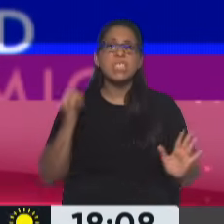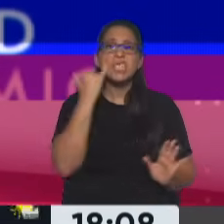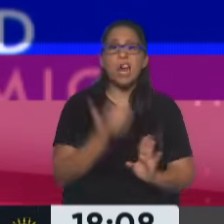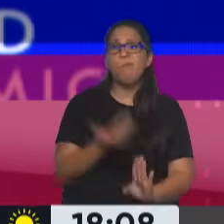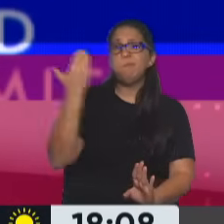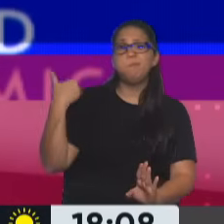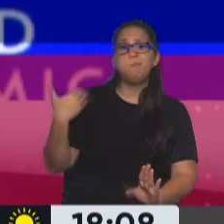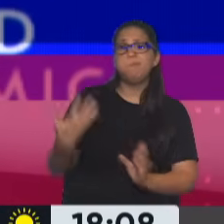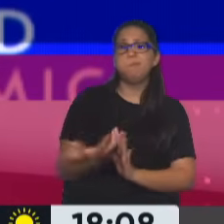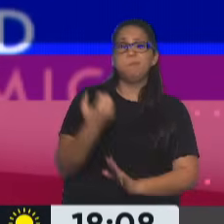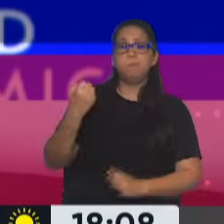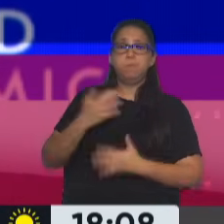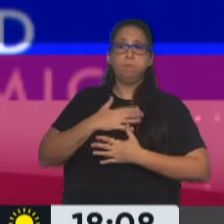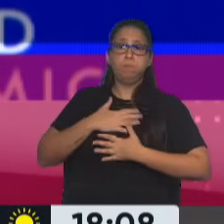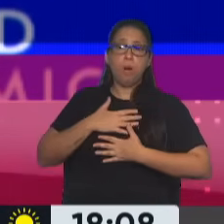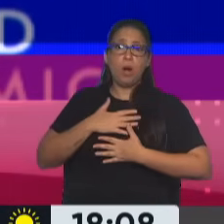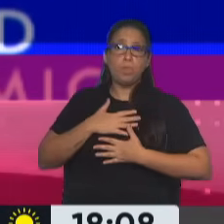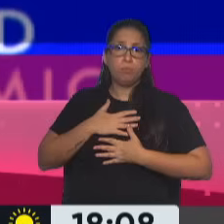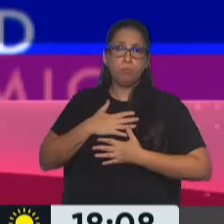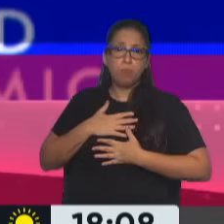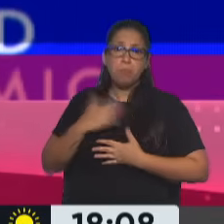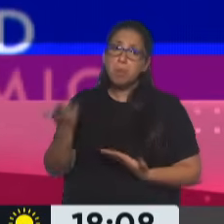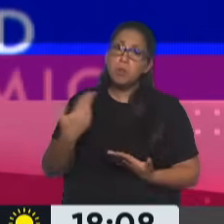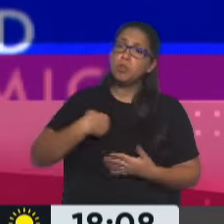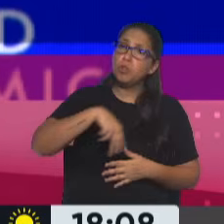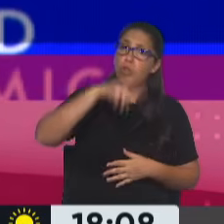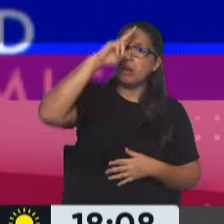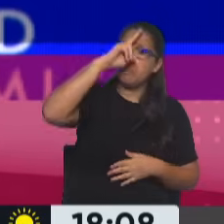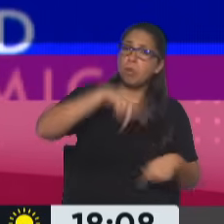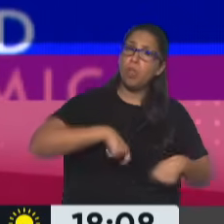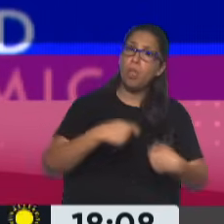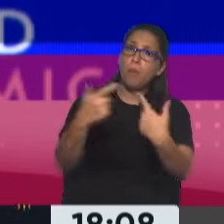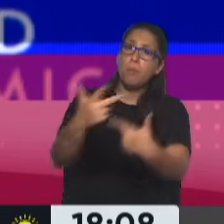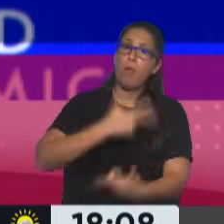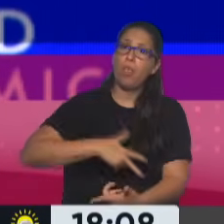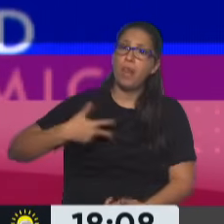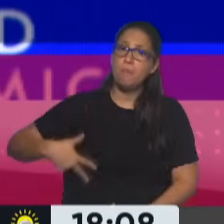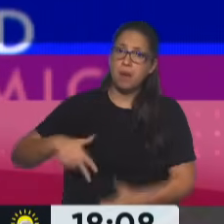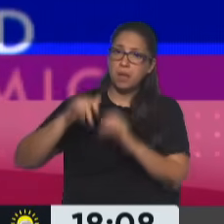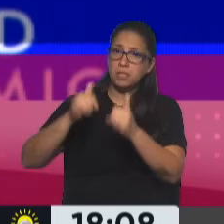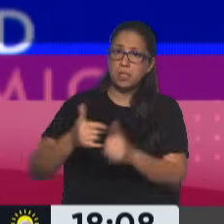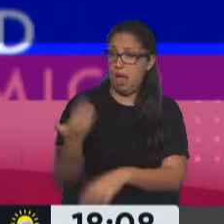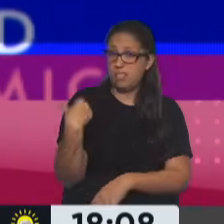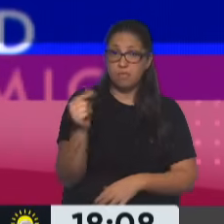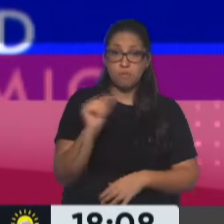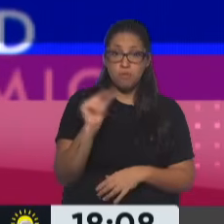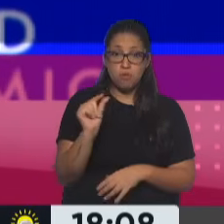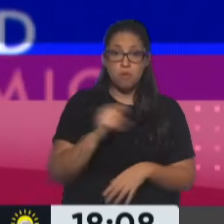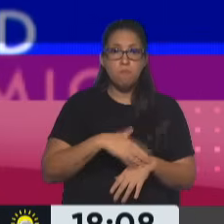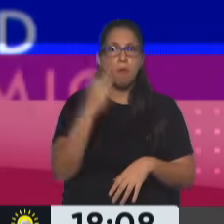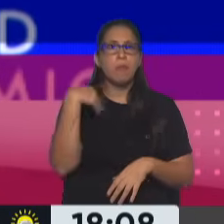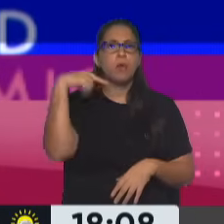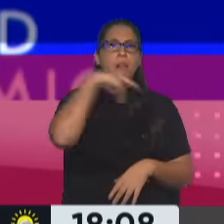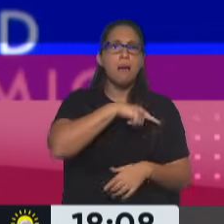it as a trustee, but respectfully returned it back to Denmark not long ago after we defeated